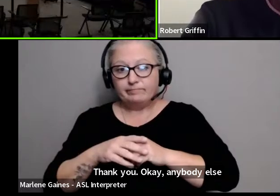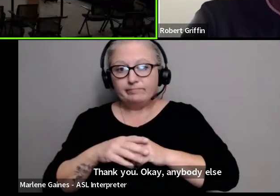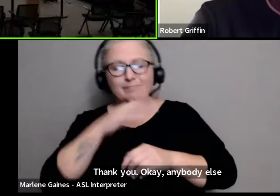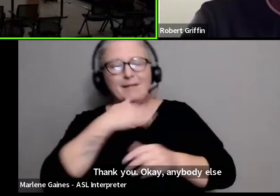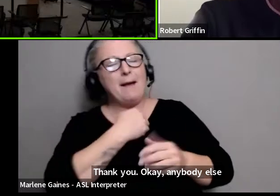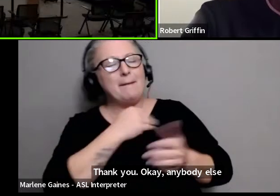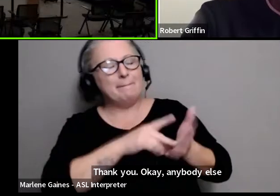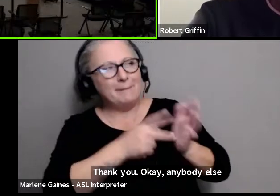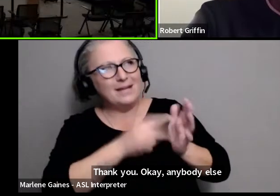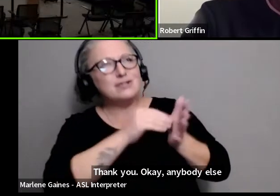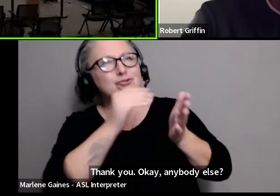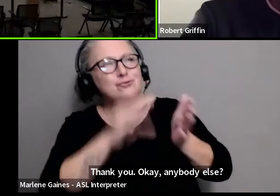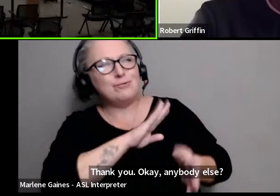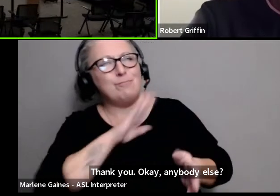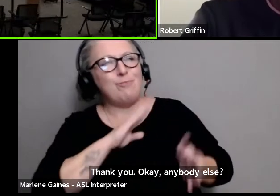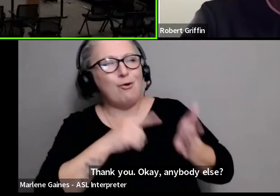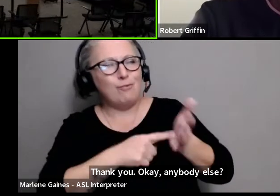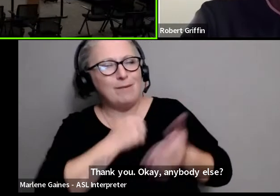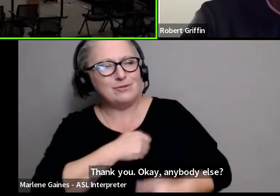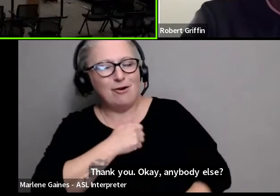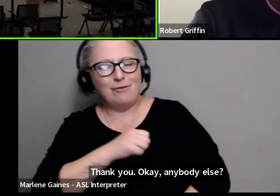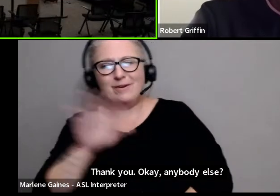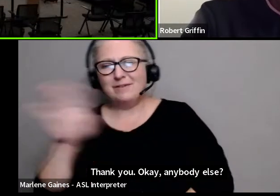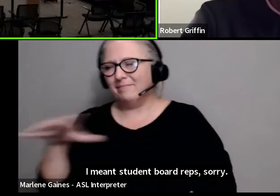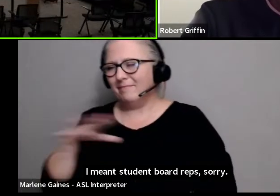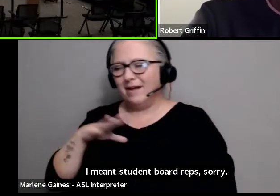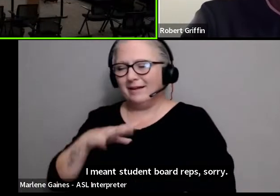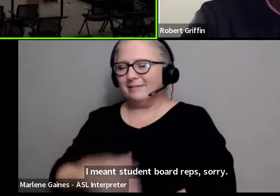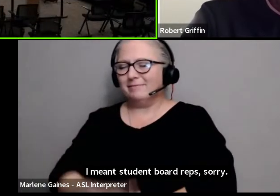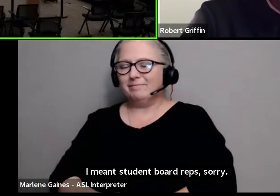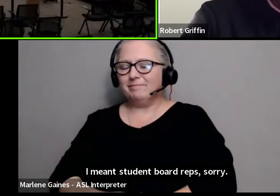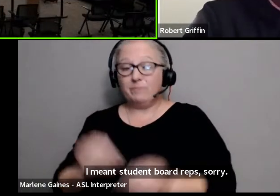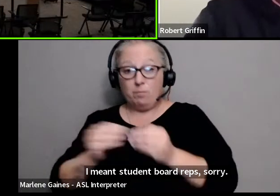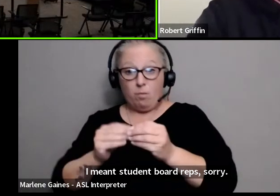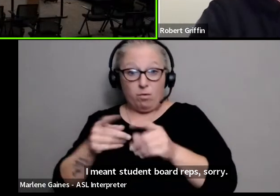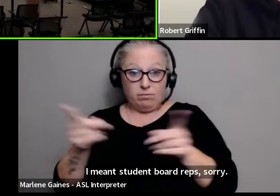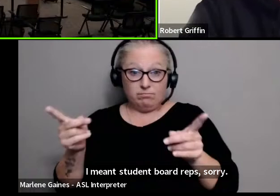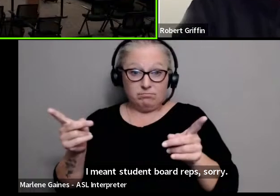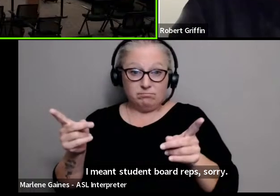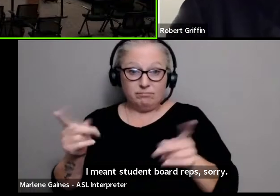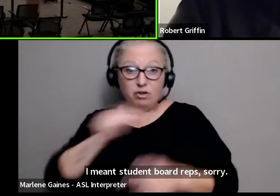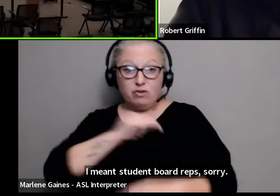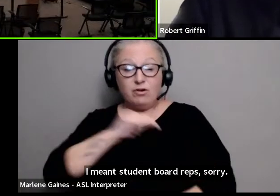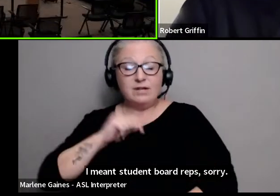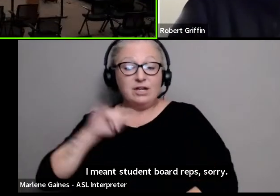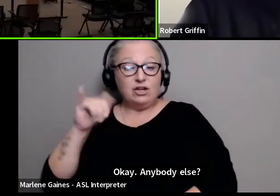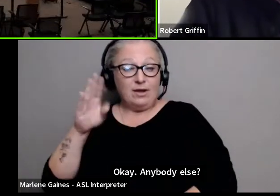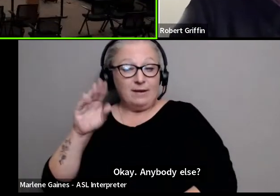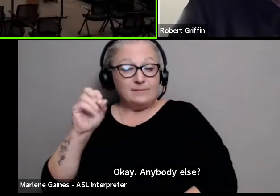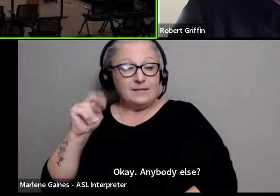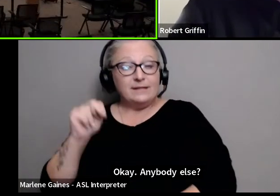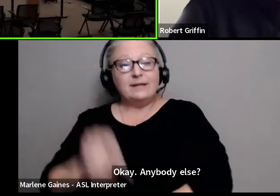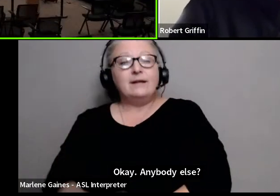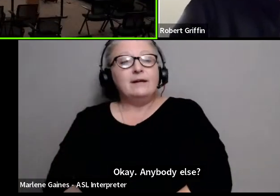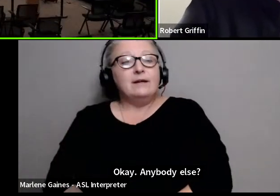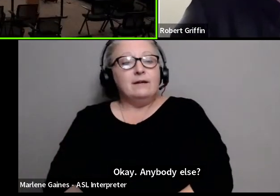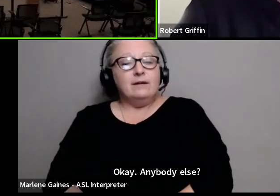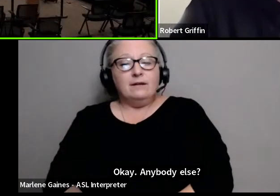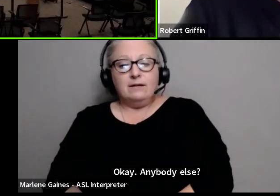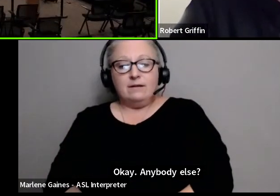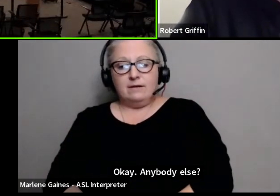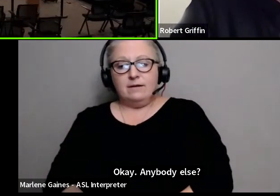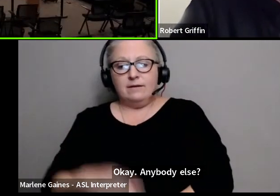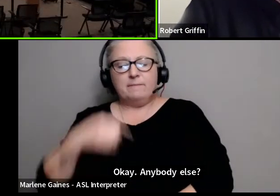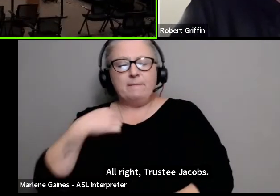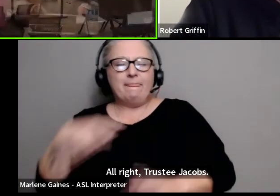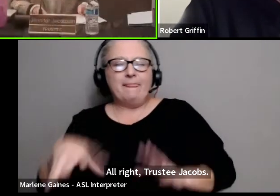student board reps. Sorry. It's okay. Anybody else? All right, Trustee Jacobs. I'll just add